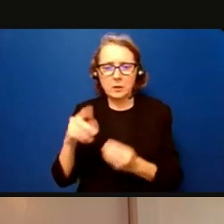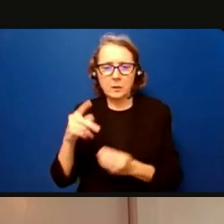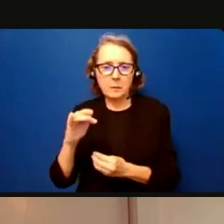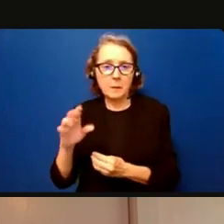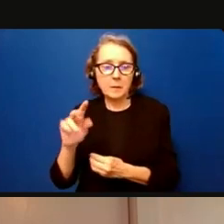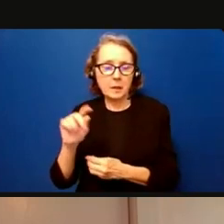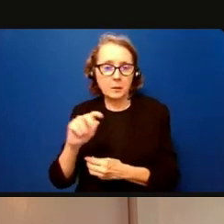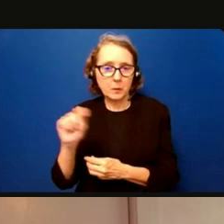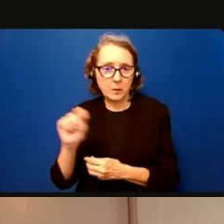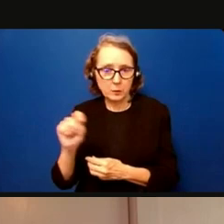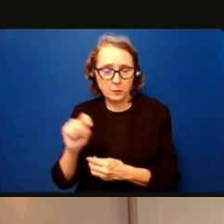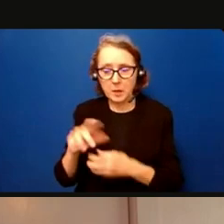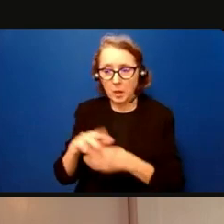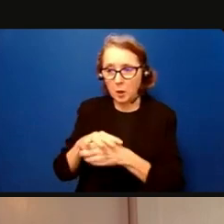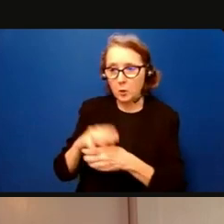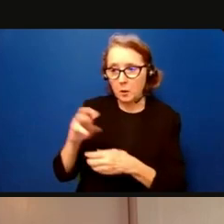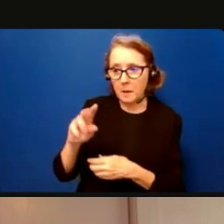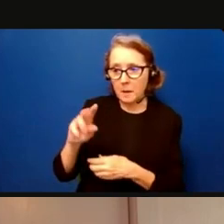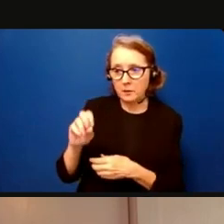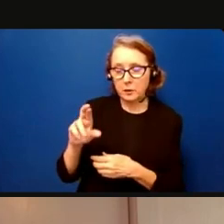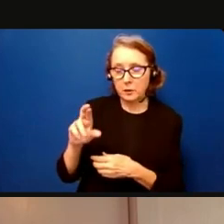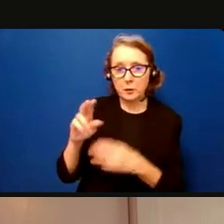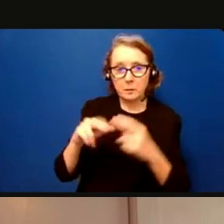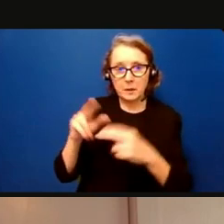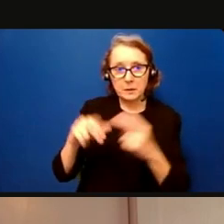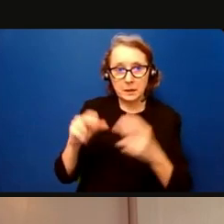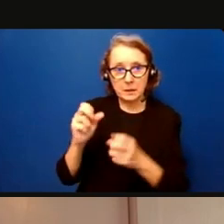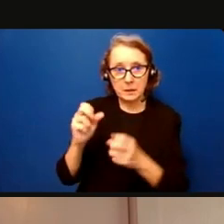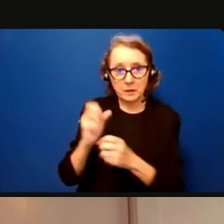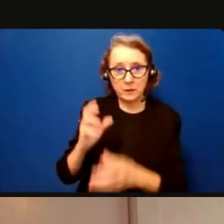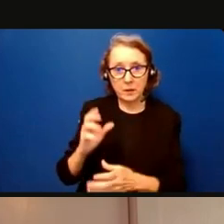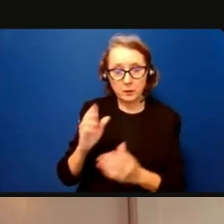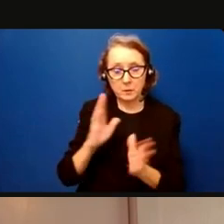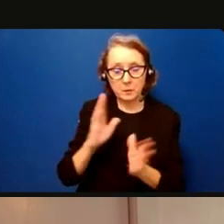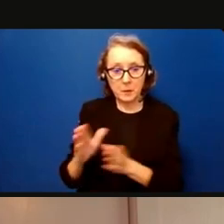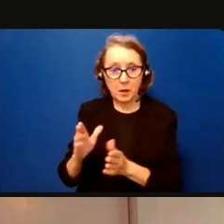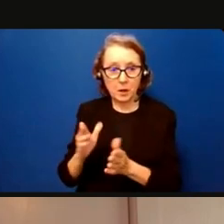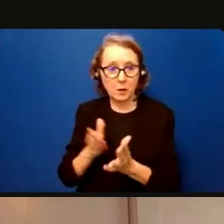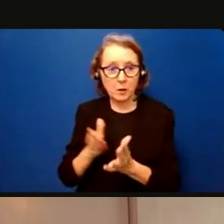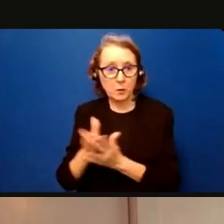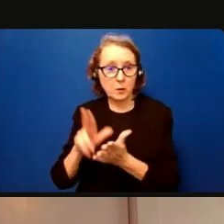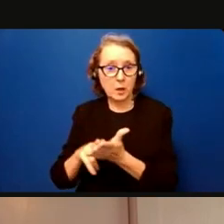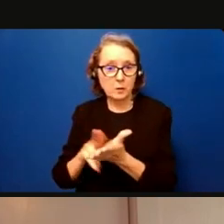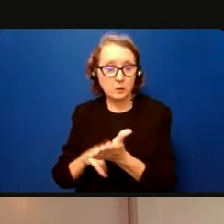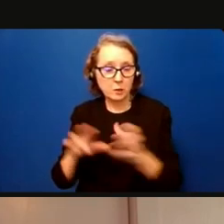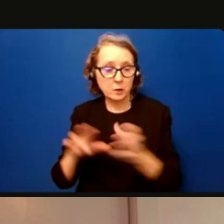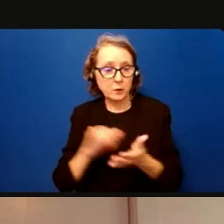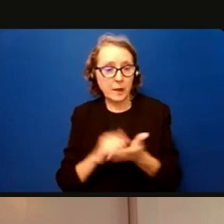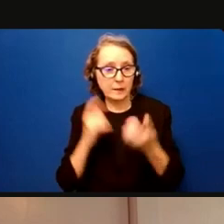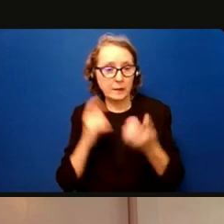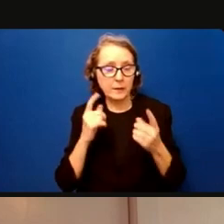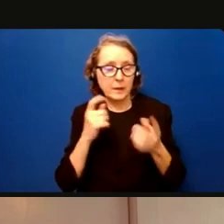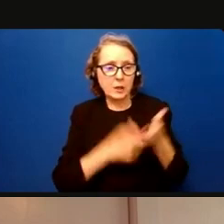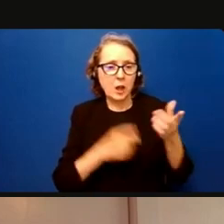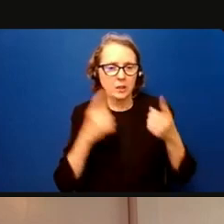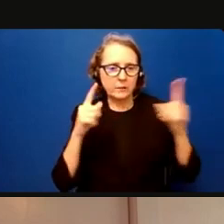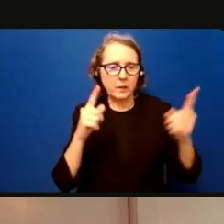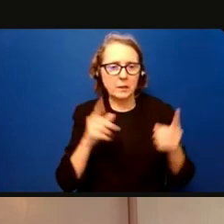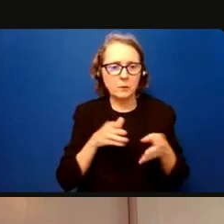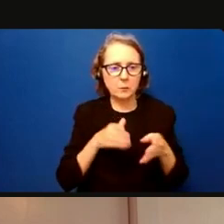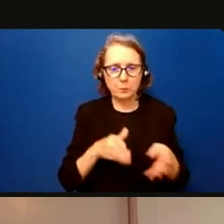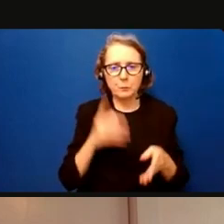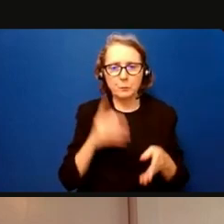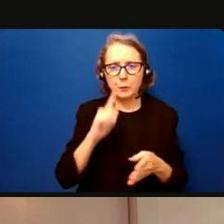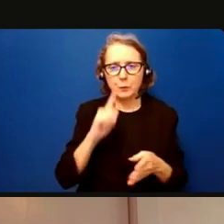modular building manufacturer is prepared, if contracted, to do this in an effective and cost-effective manner for our